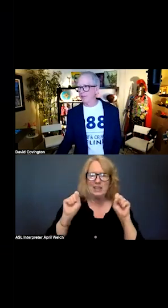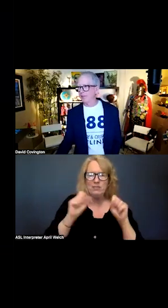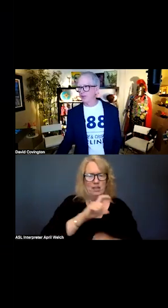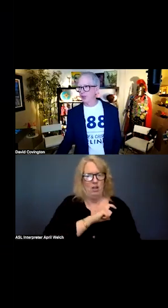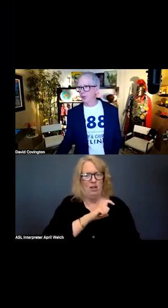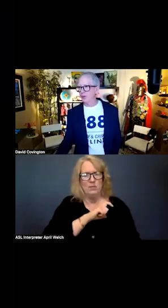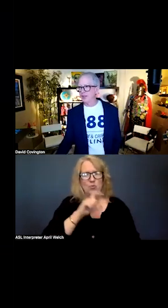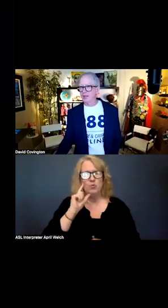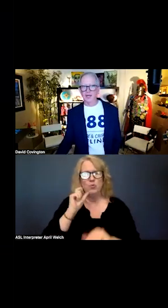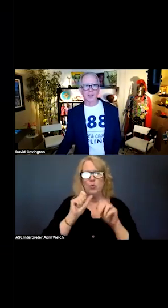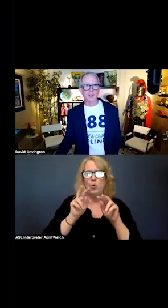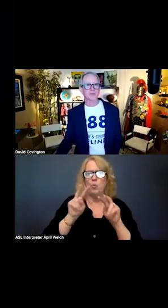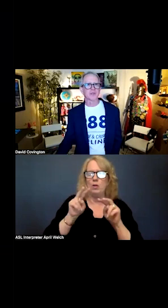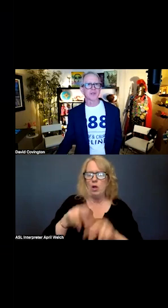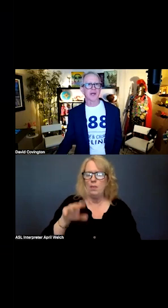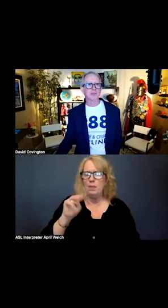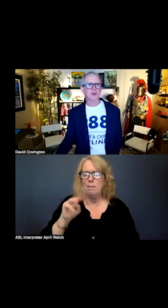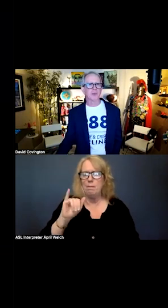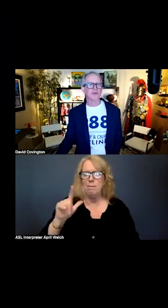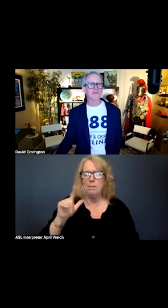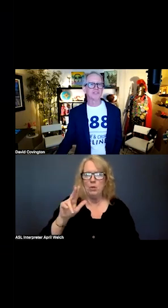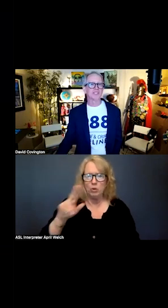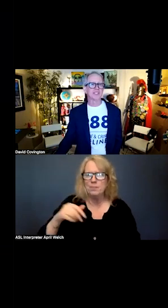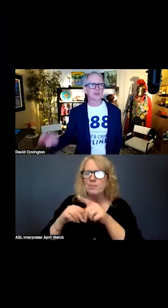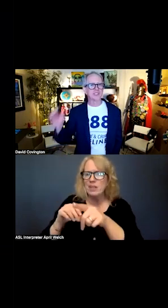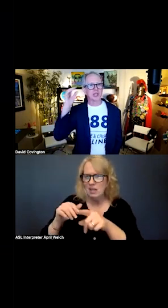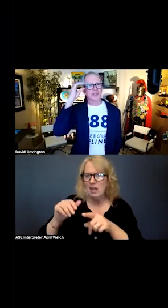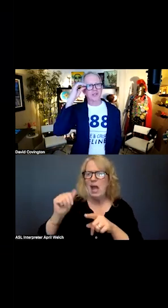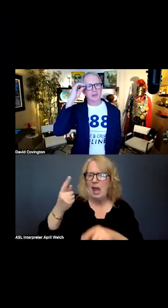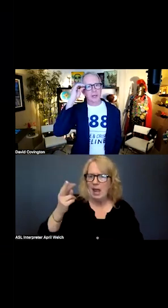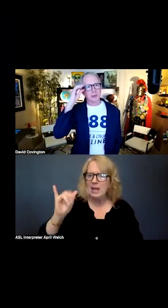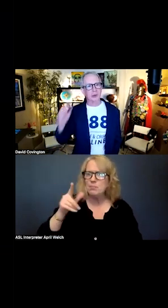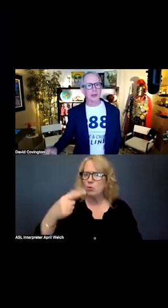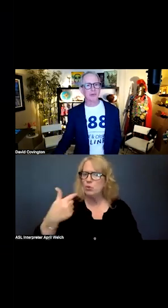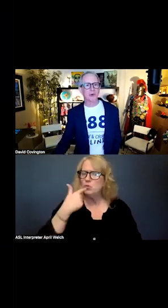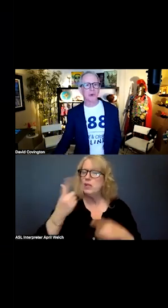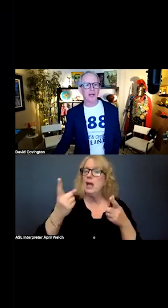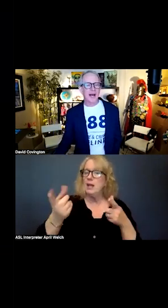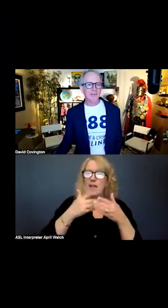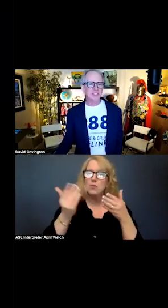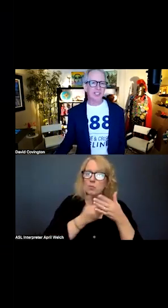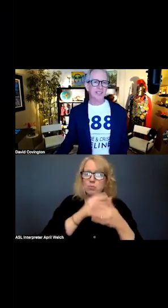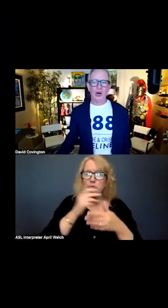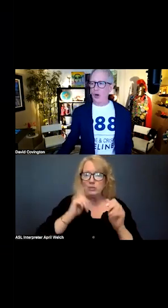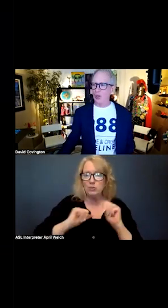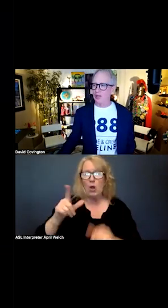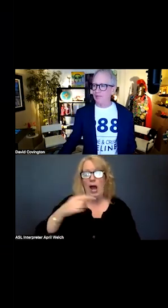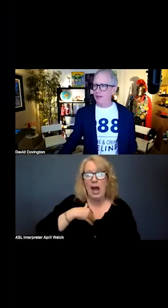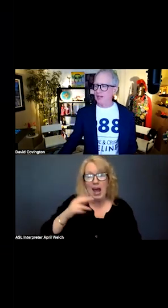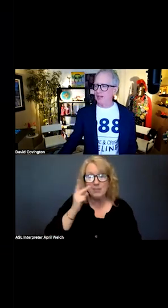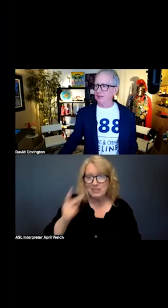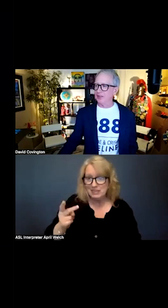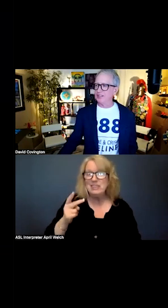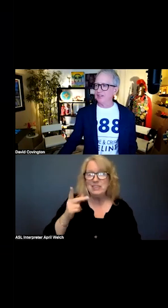on the milieu? April, you were referencing in the pre-show that you've run a program before. I've seen